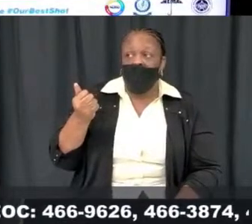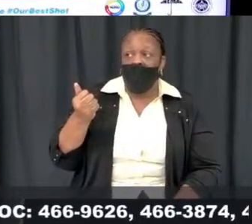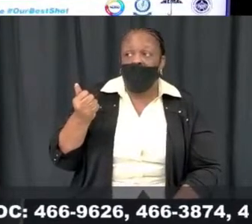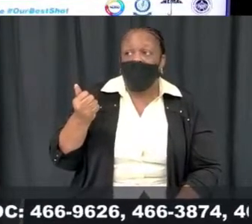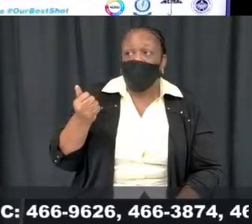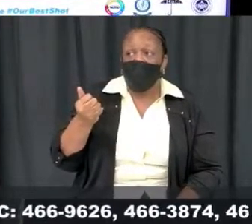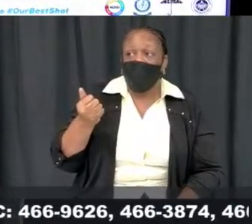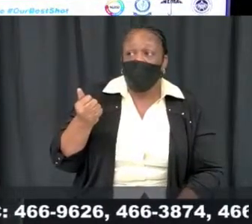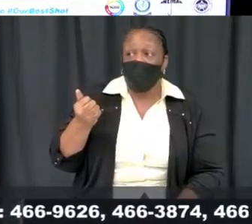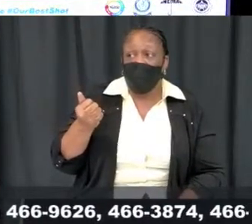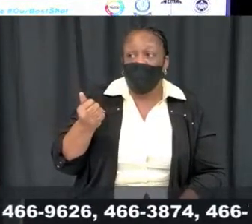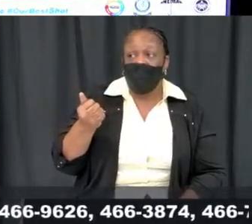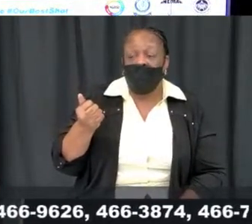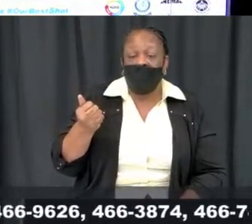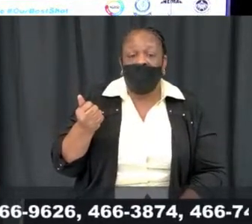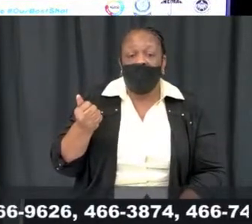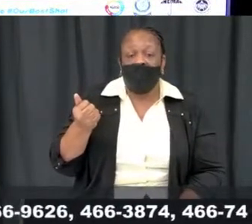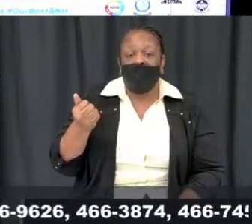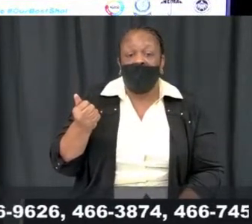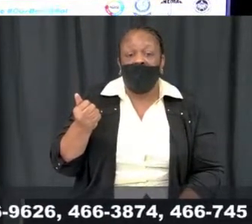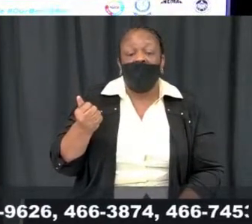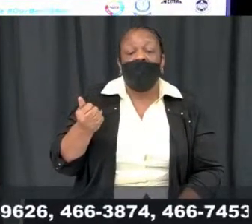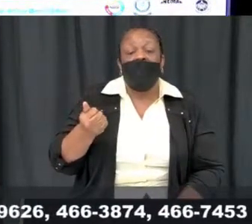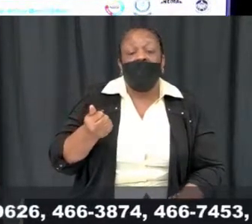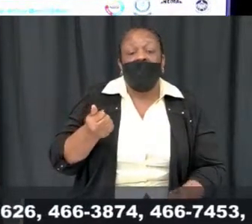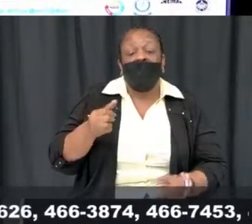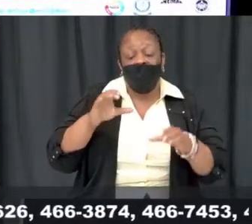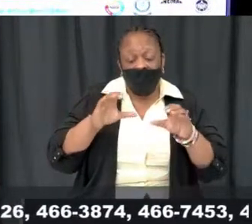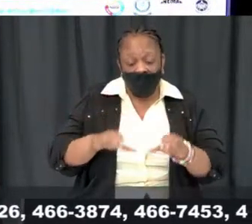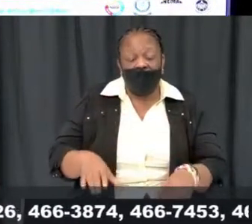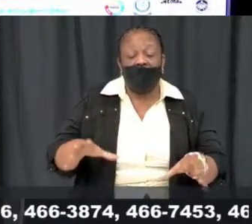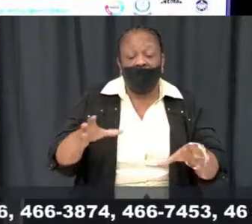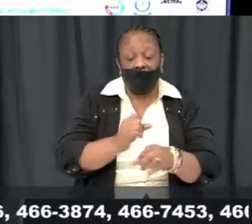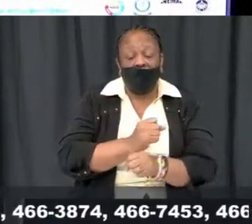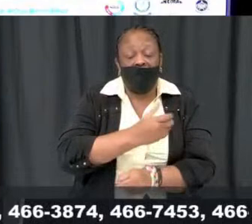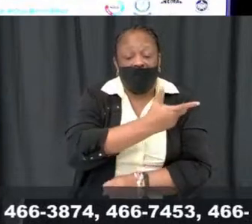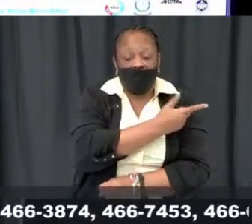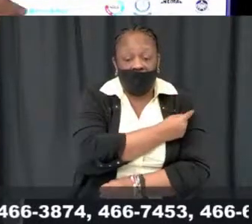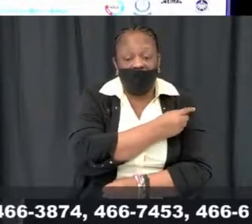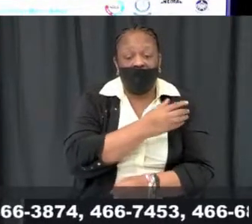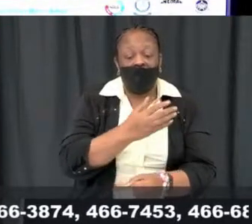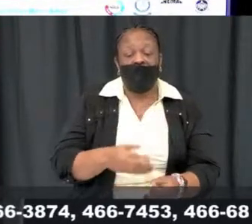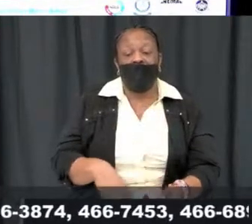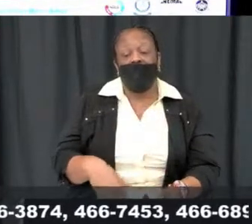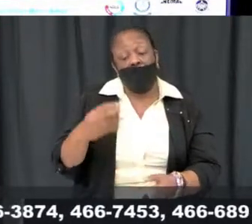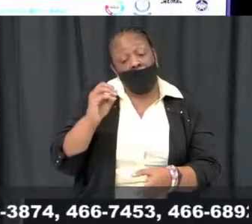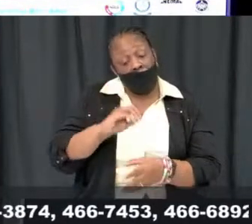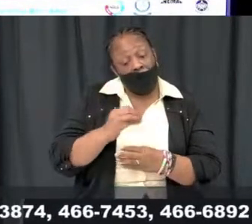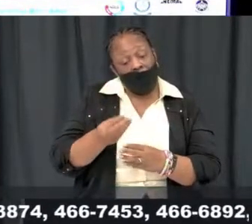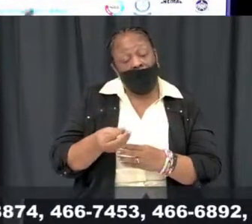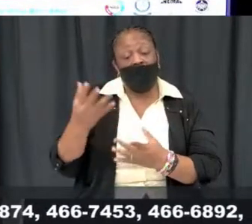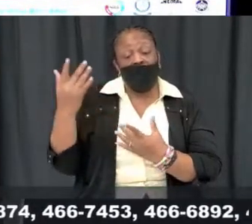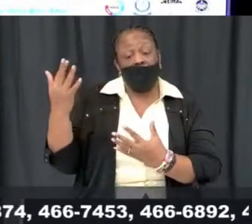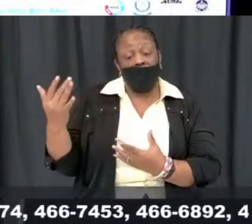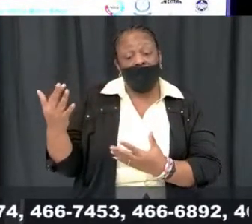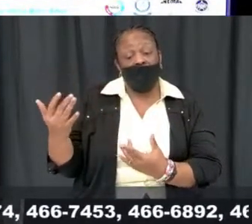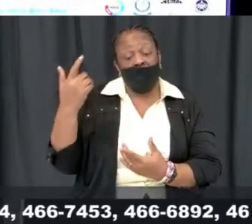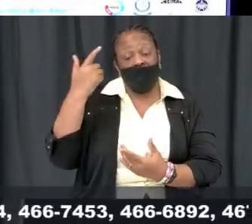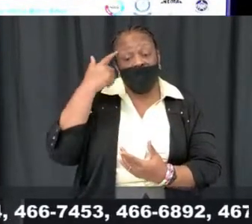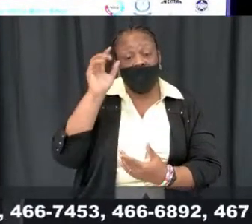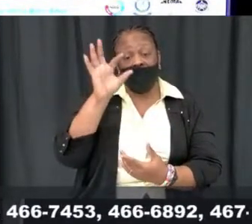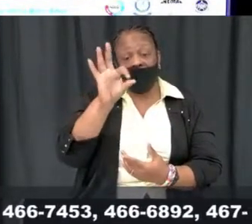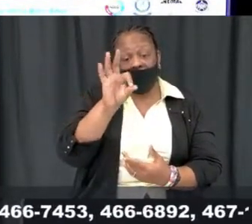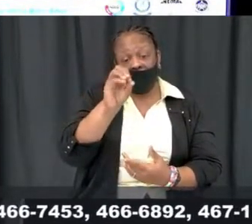have recovered, you actually can start the vaccination process, or you can wait as long as 90